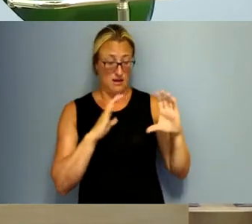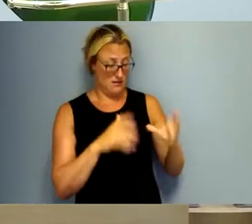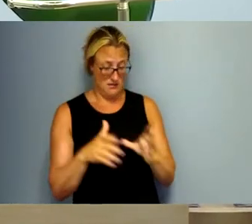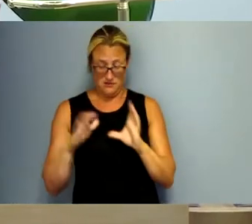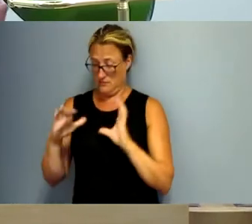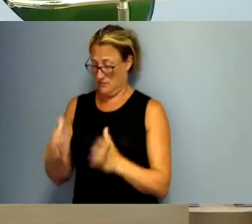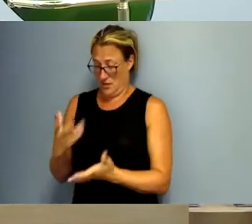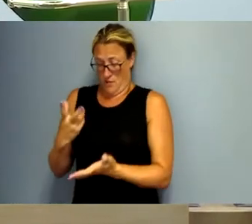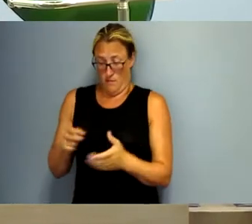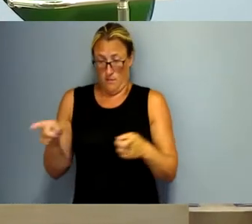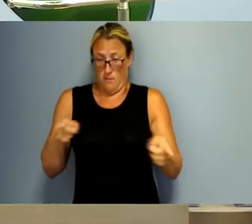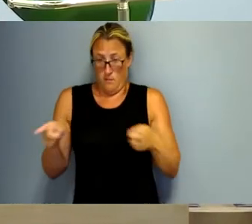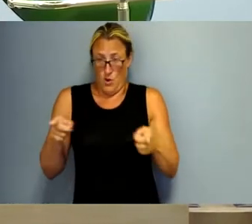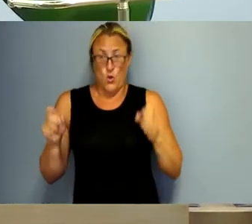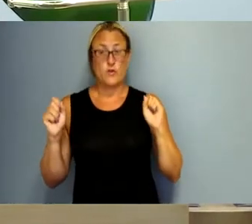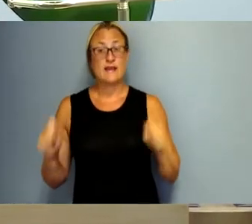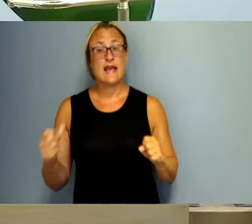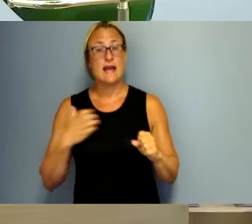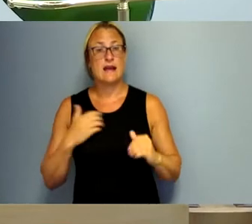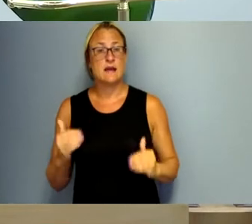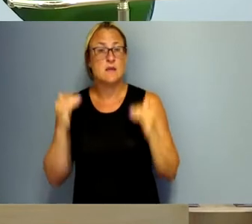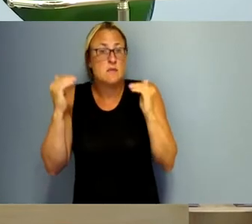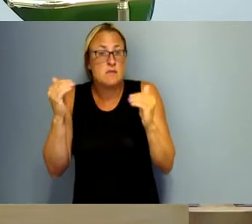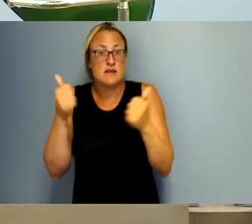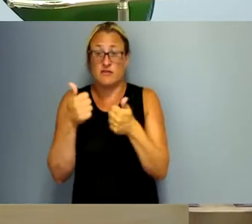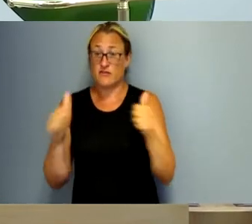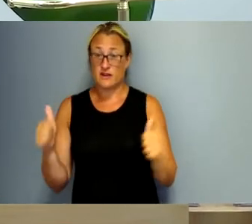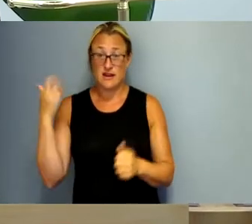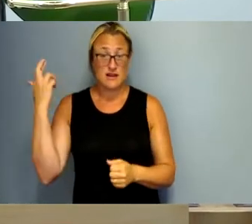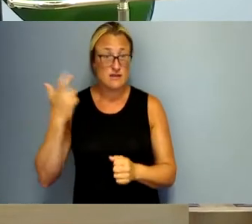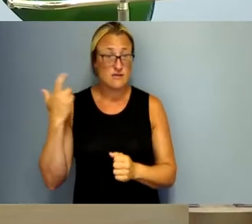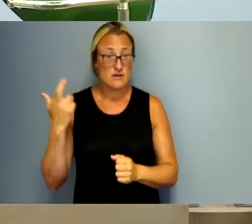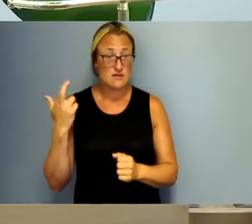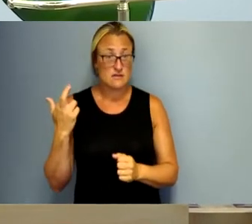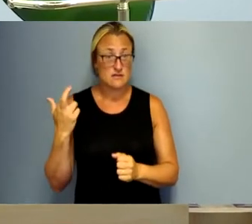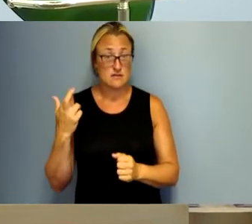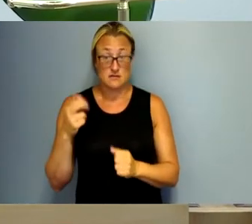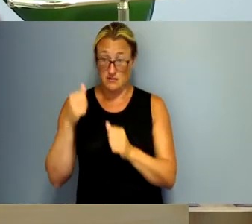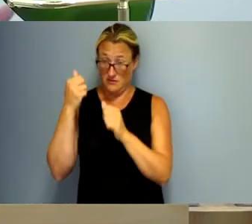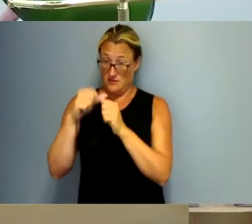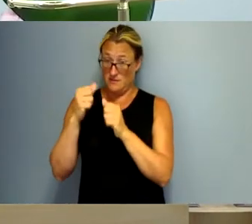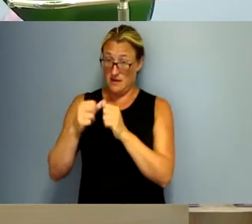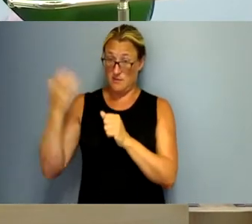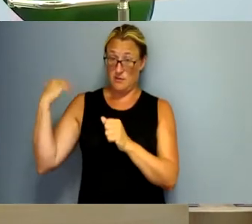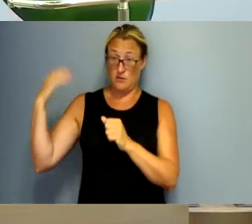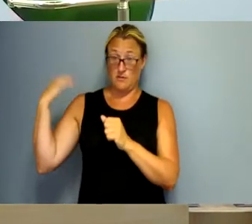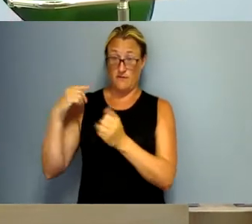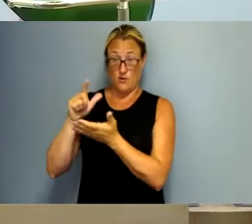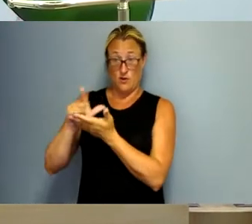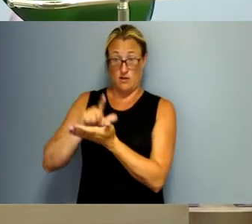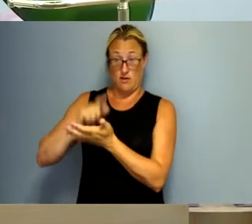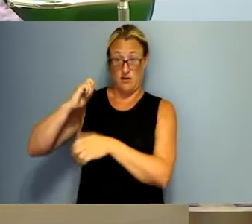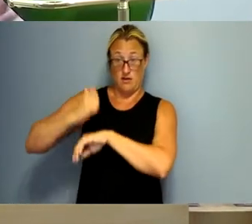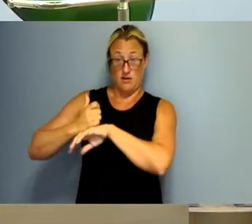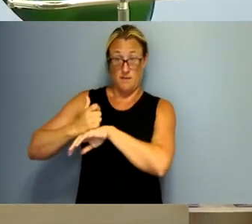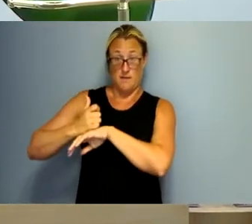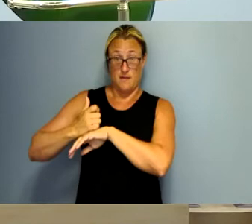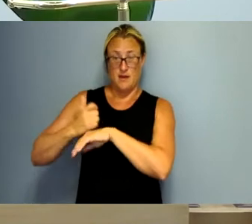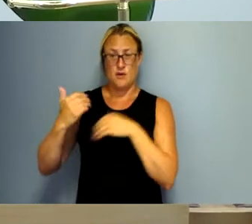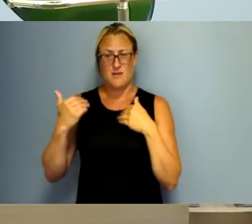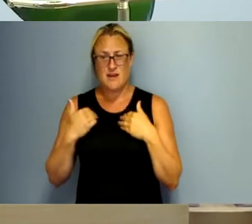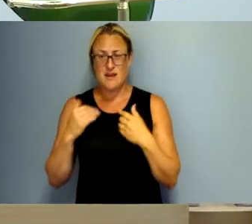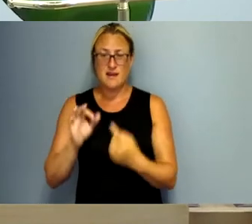ability to appeal for whatever reasons. And again, when we put that all together, these exemptions